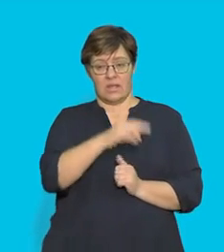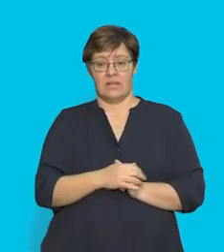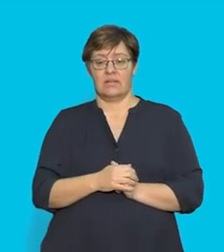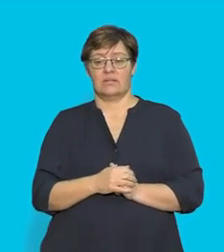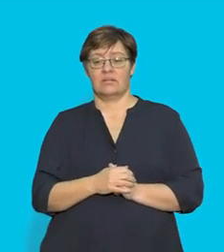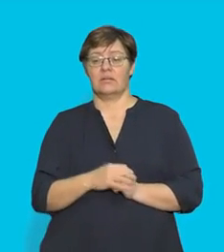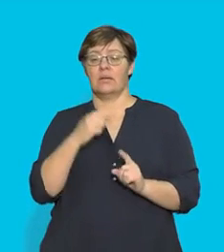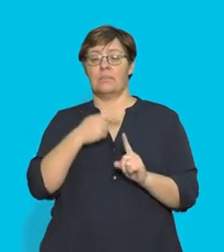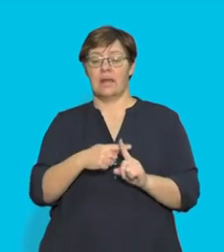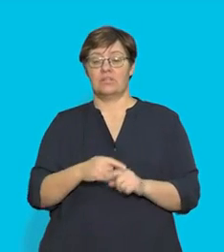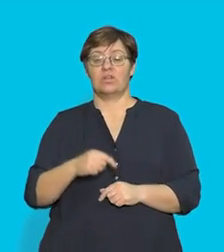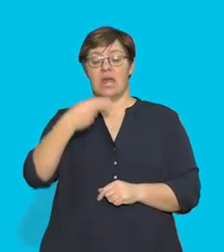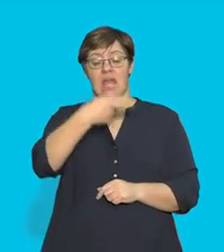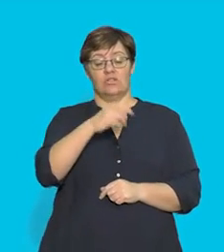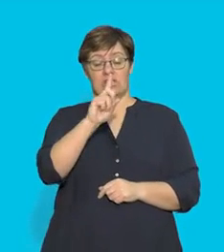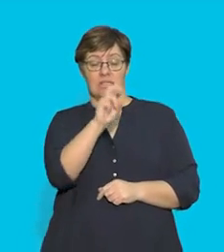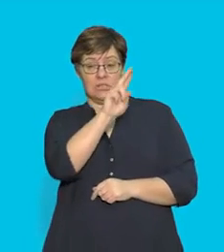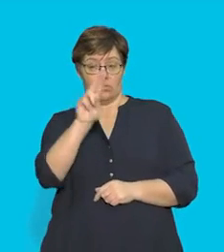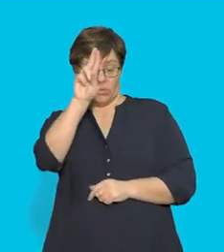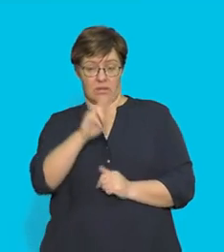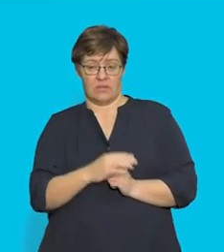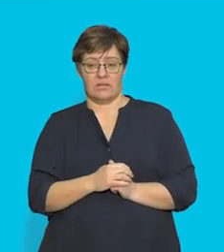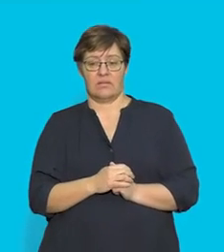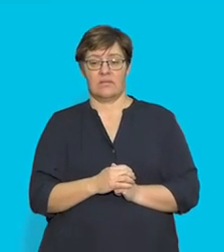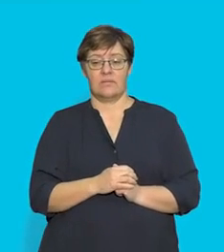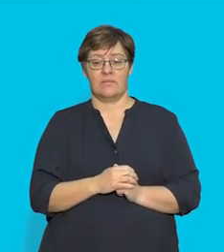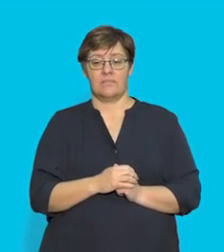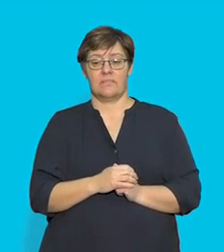squared plus HD squared,